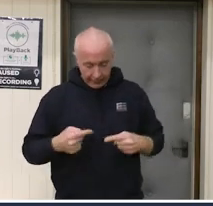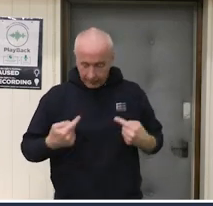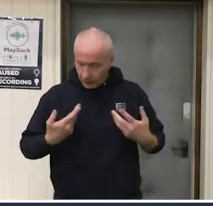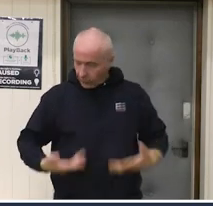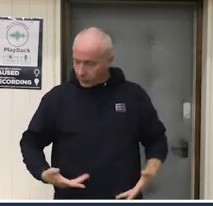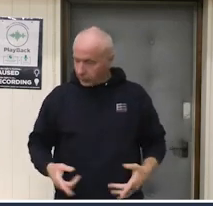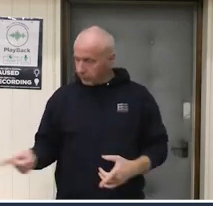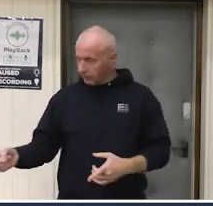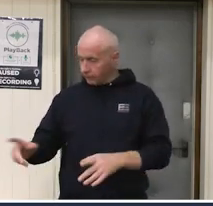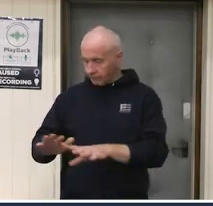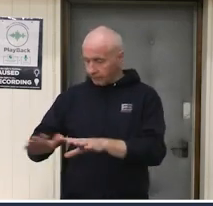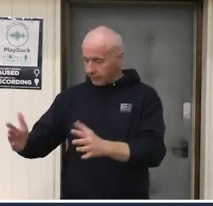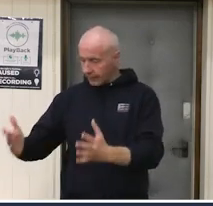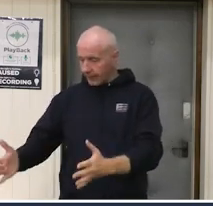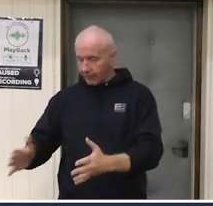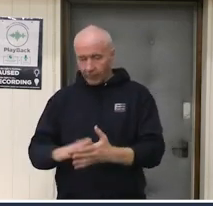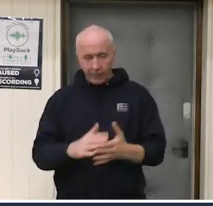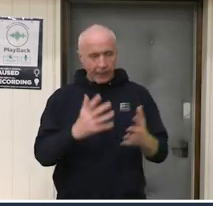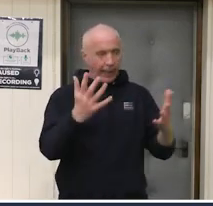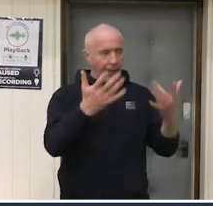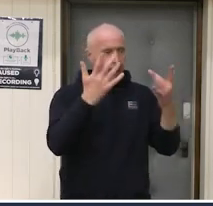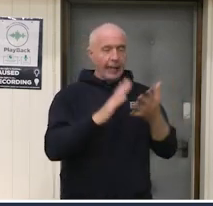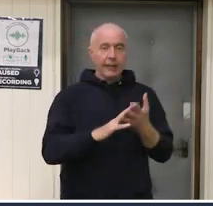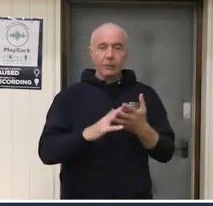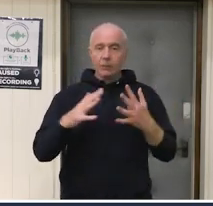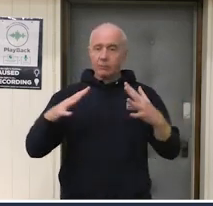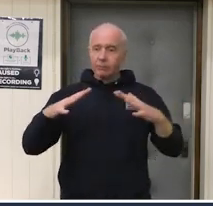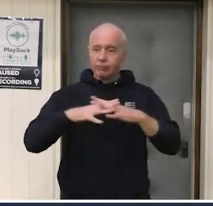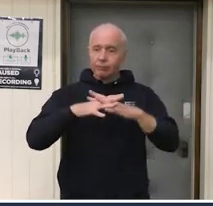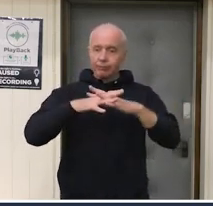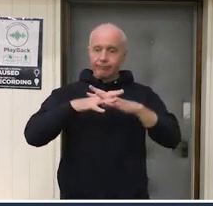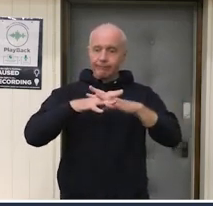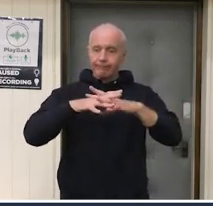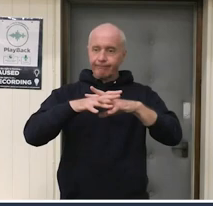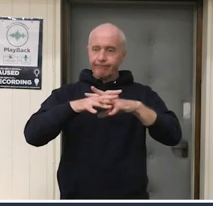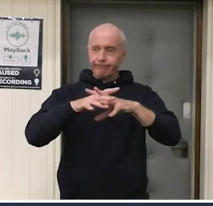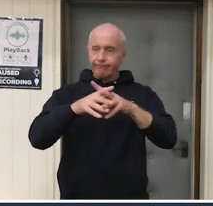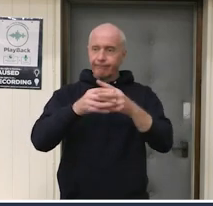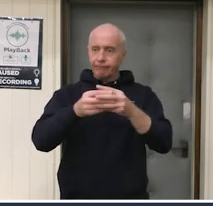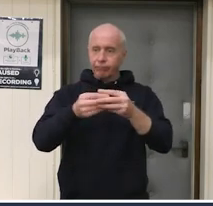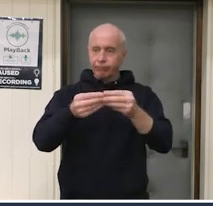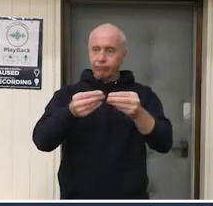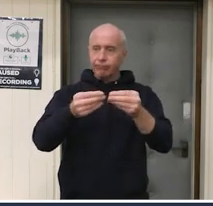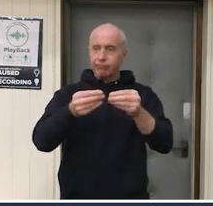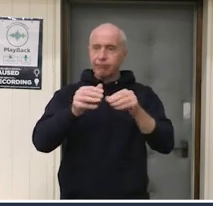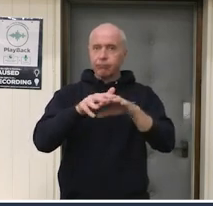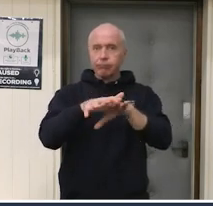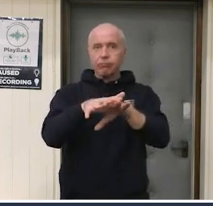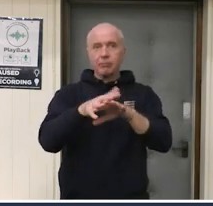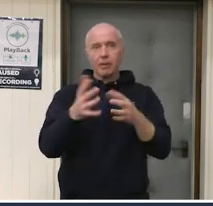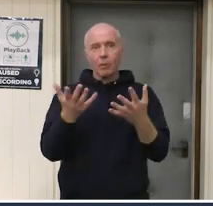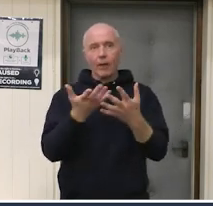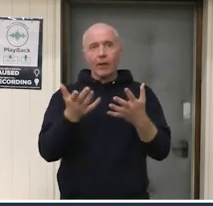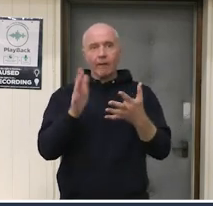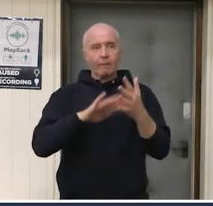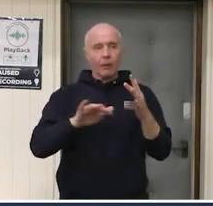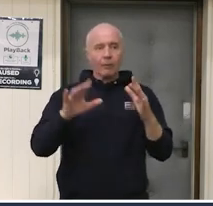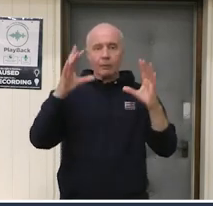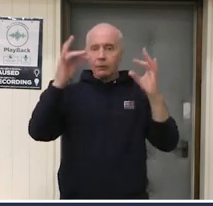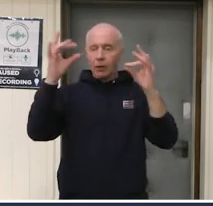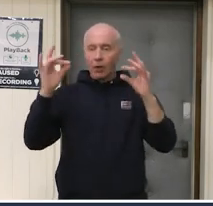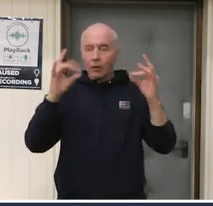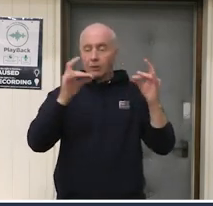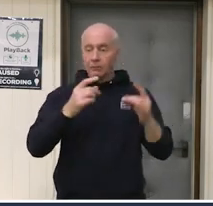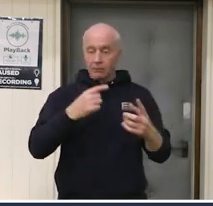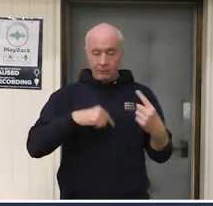air, it was all fused in the center of stars and produced. And we're all just made of bits of star,